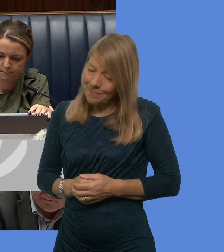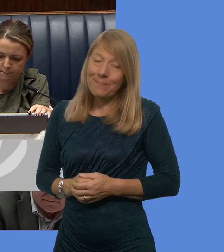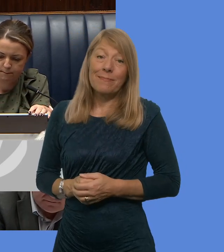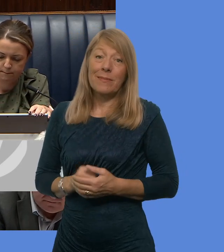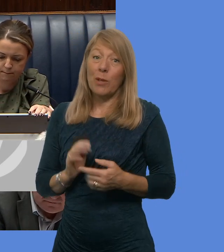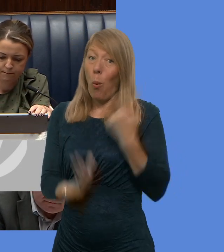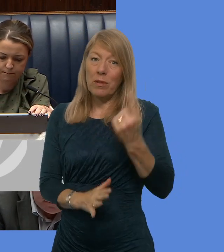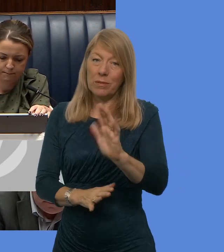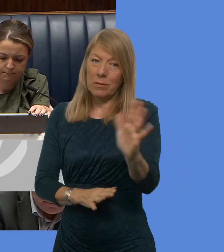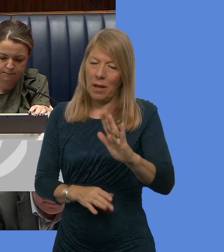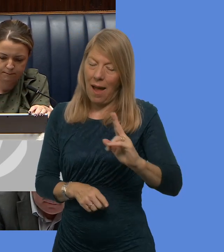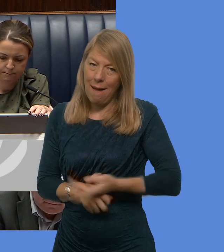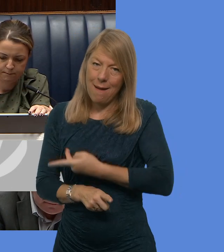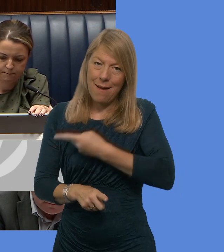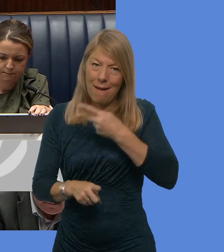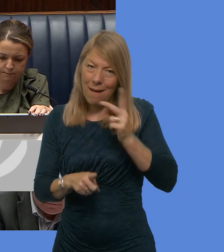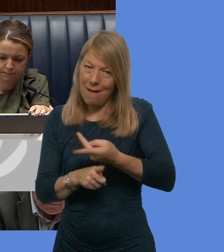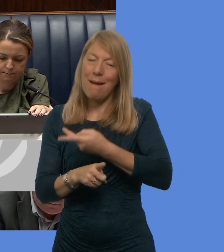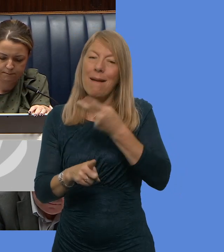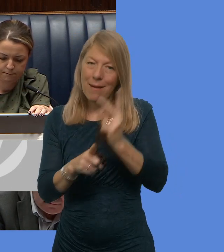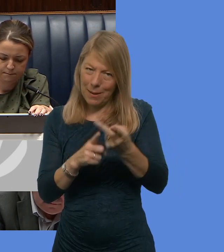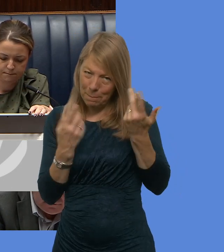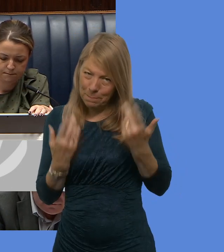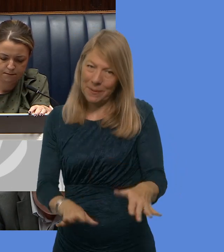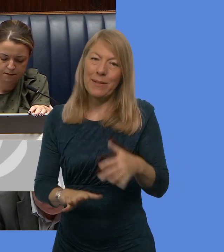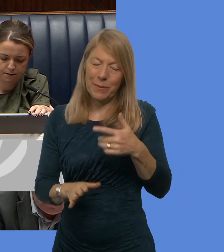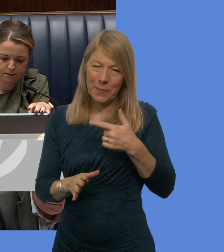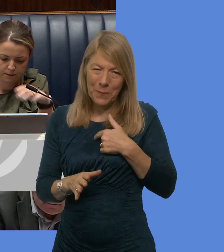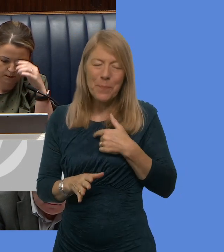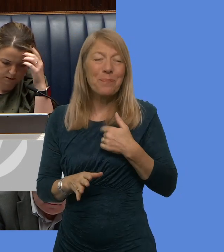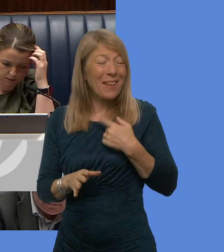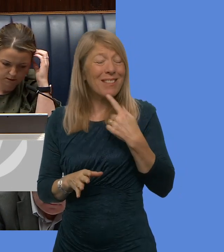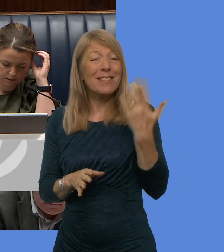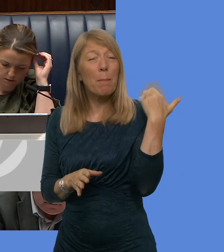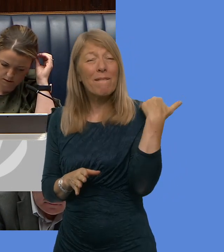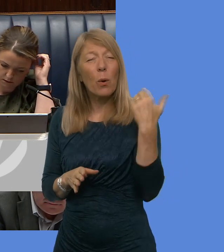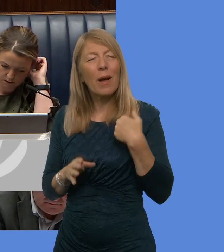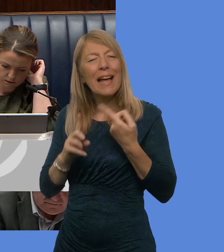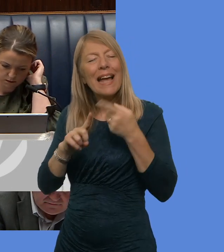said, to answer one of the previous questions was, I'm engaging with my executive colleagues to see if we can